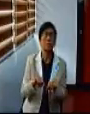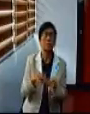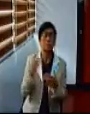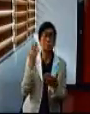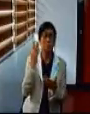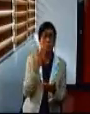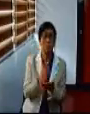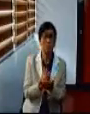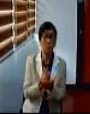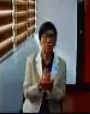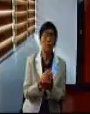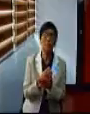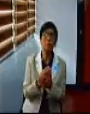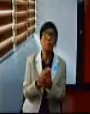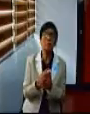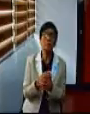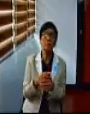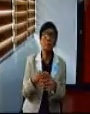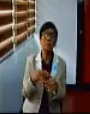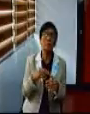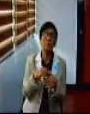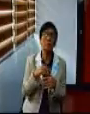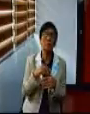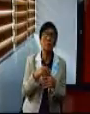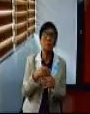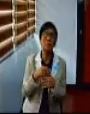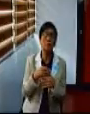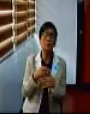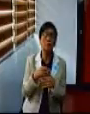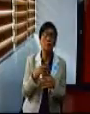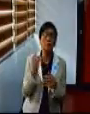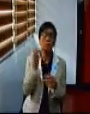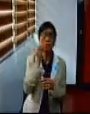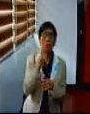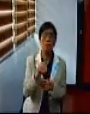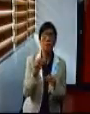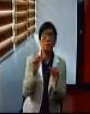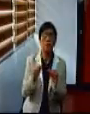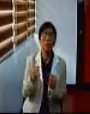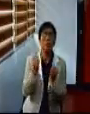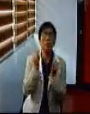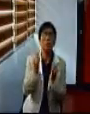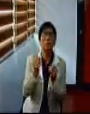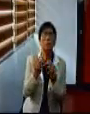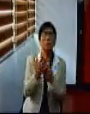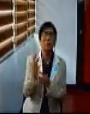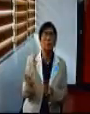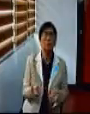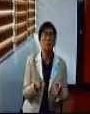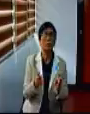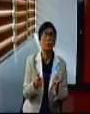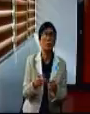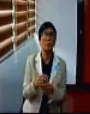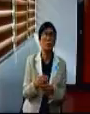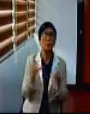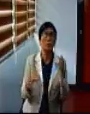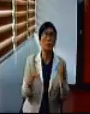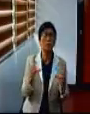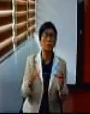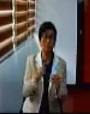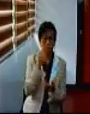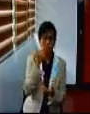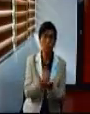orders. Now, these themselves can be enforced through courts, and the courts will uphold the decisions